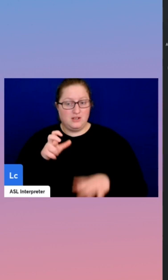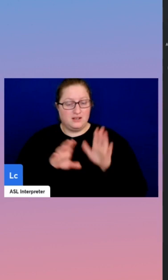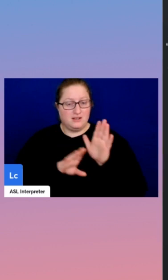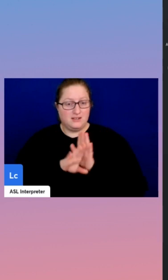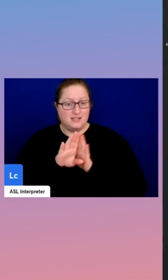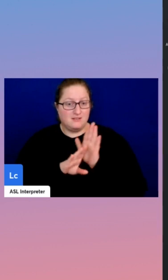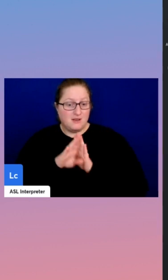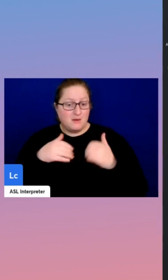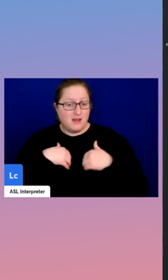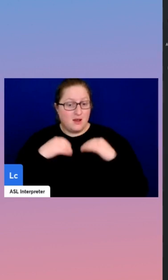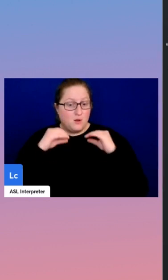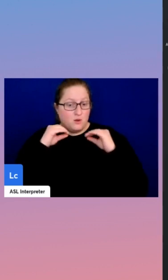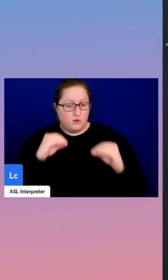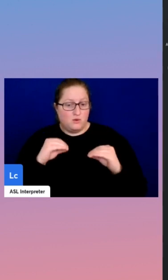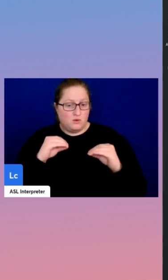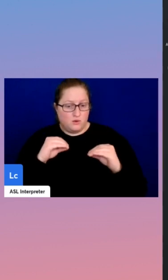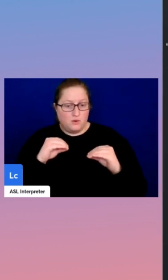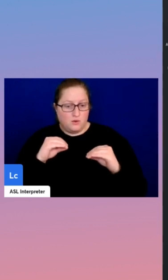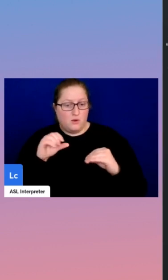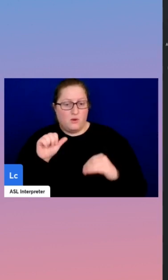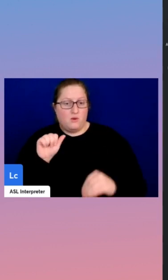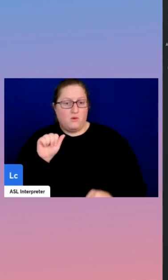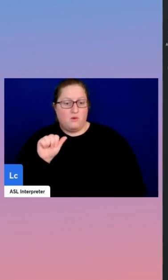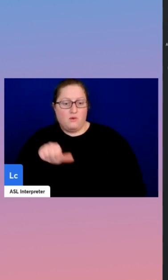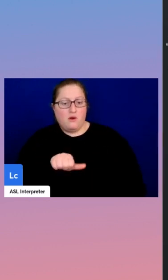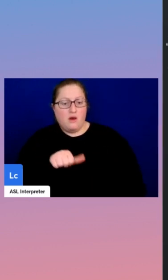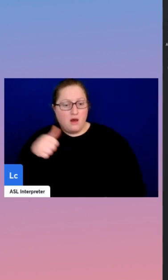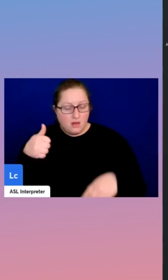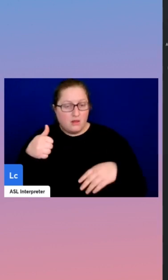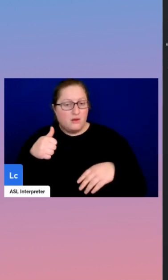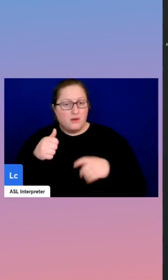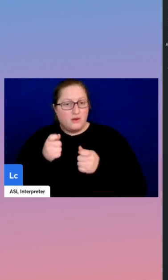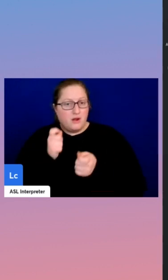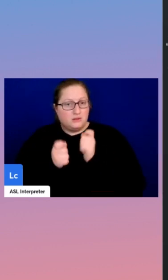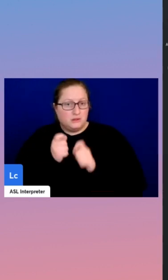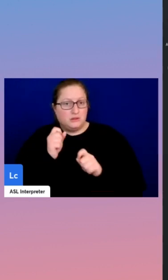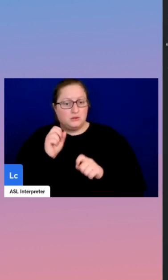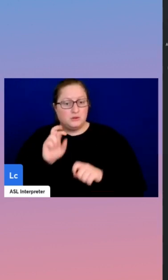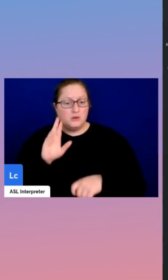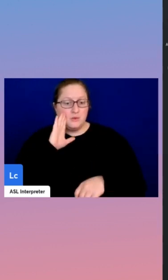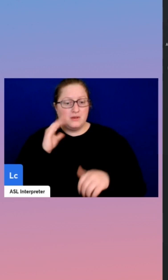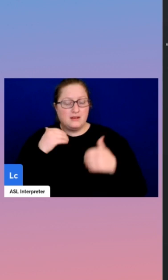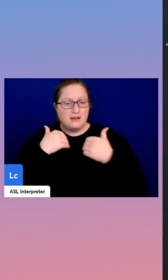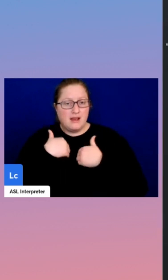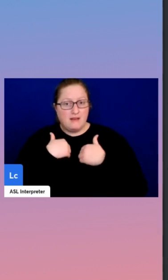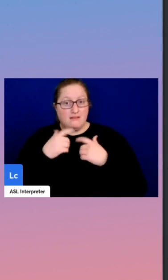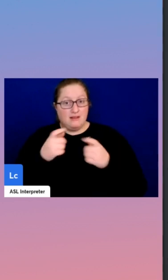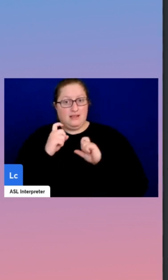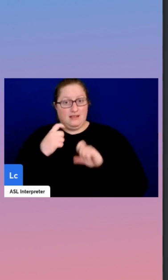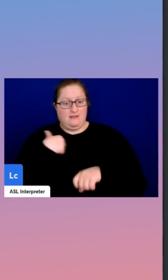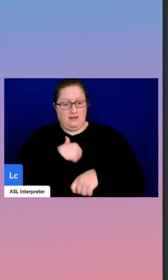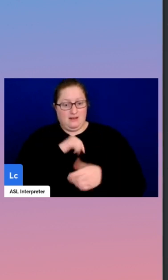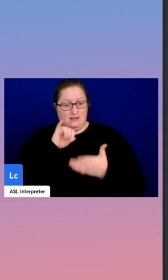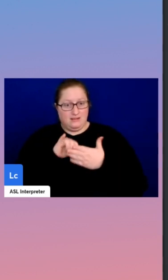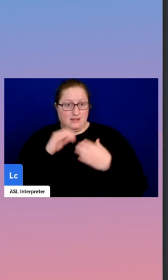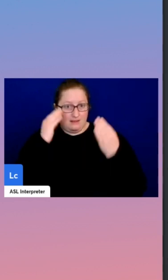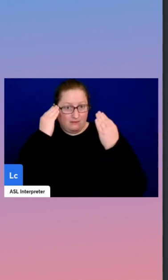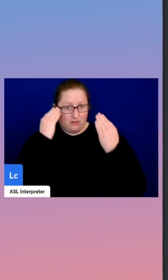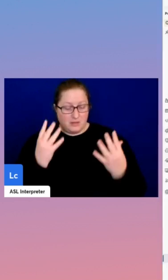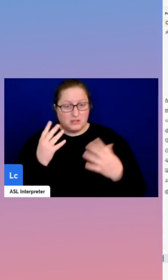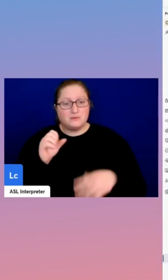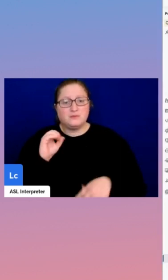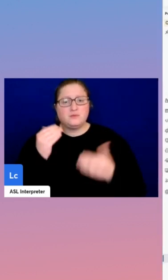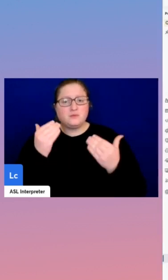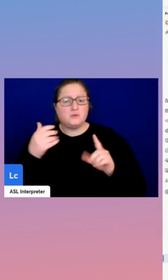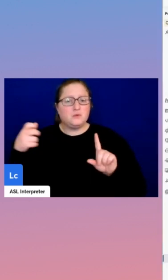was no old iteration or old AMI build. Otherwise, the notification would have given us that information. Okay, so let's go back